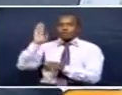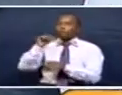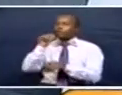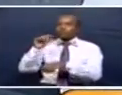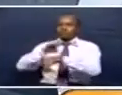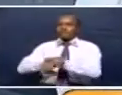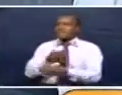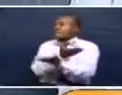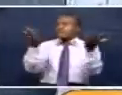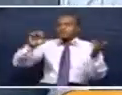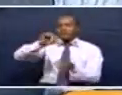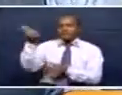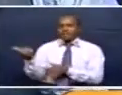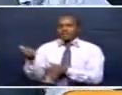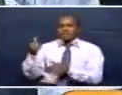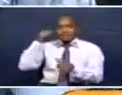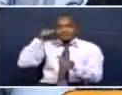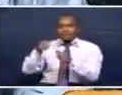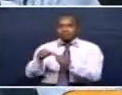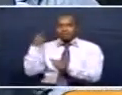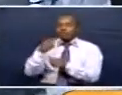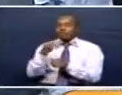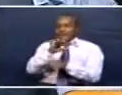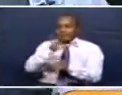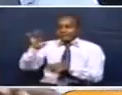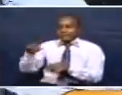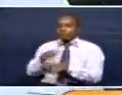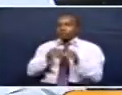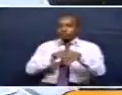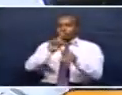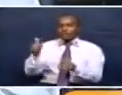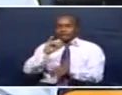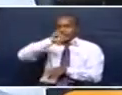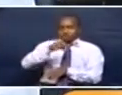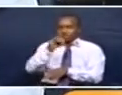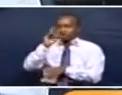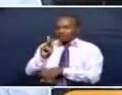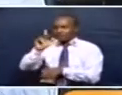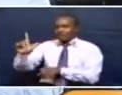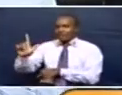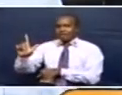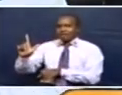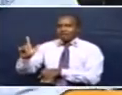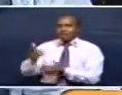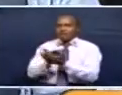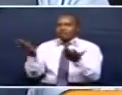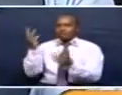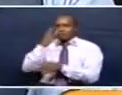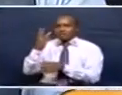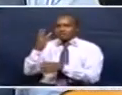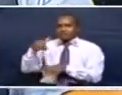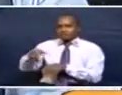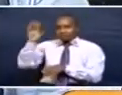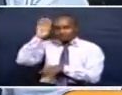find anywhere else. Remember, it's the only letters on the keyboard that follow each other. JKL. Every Wednesday, right here.